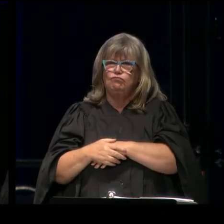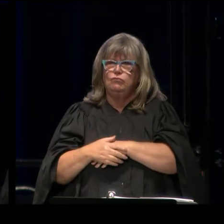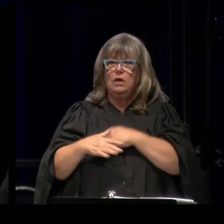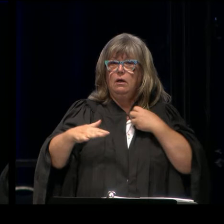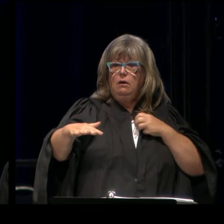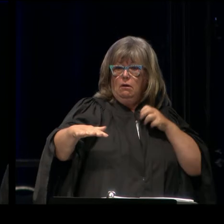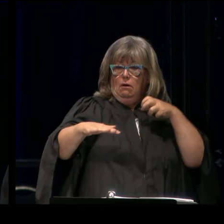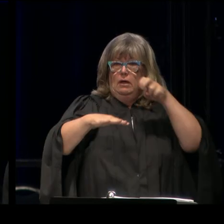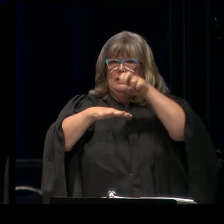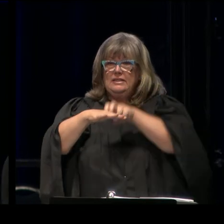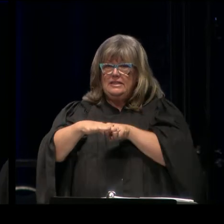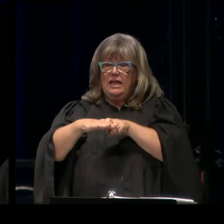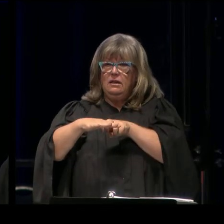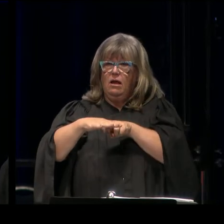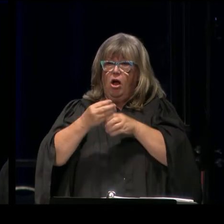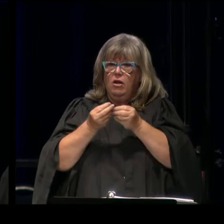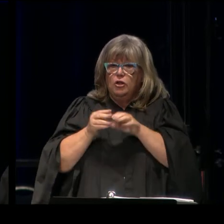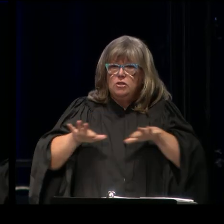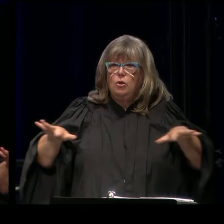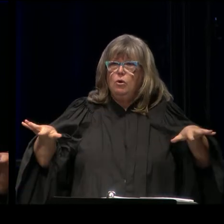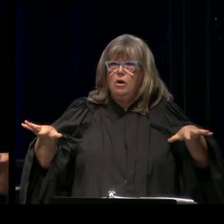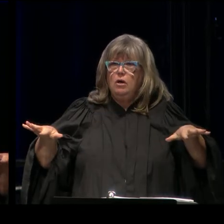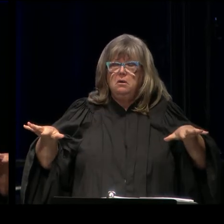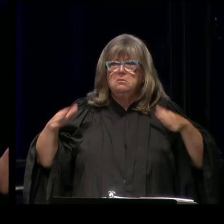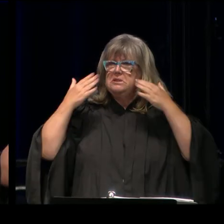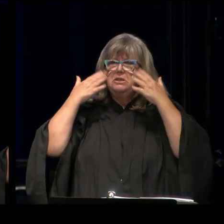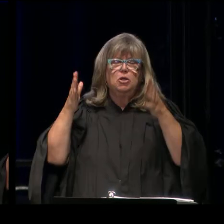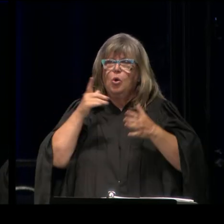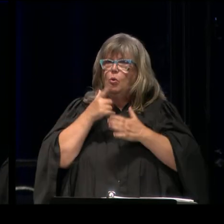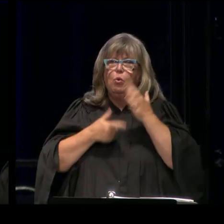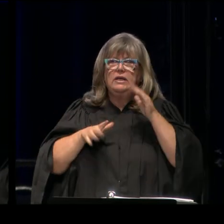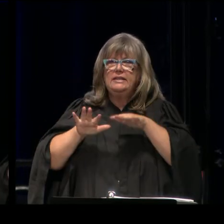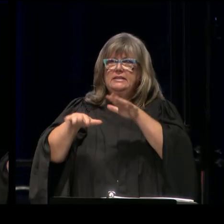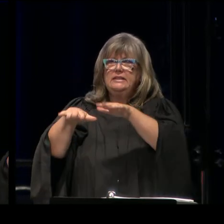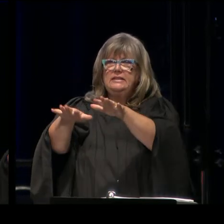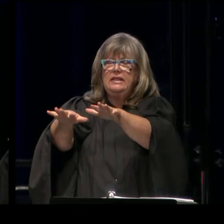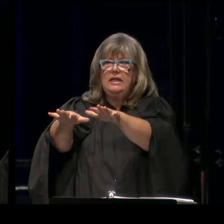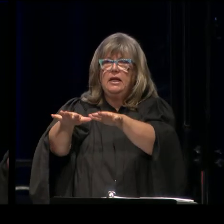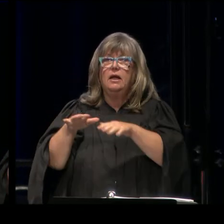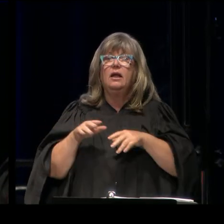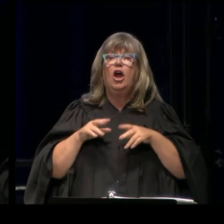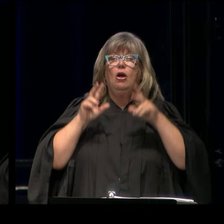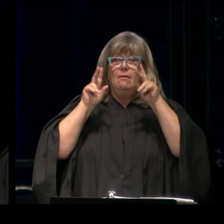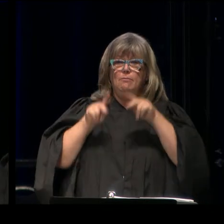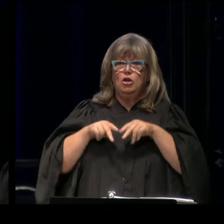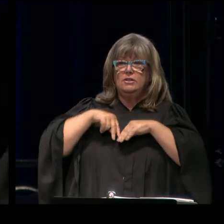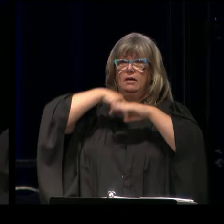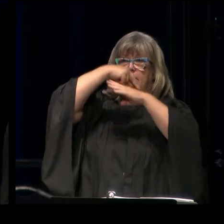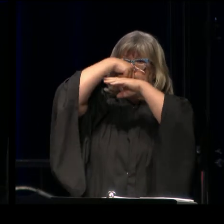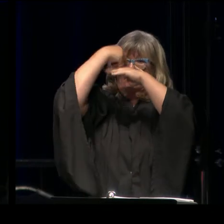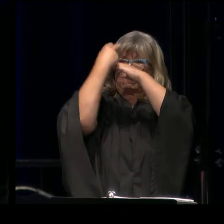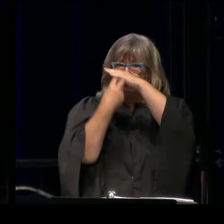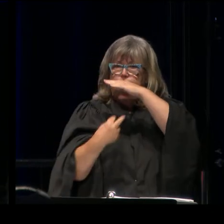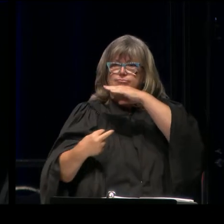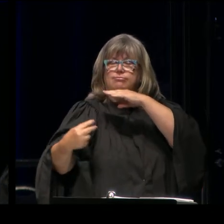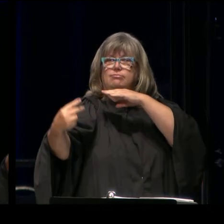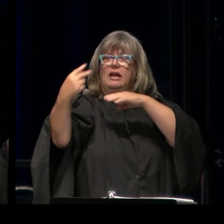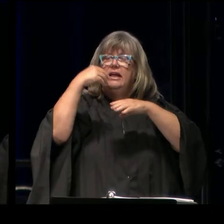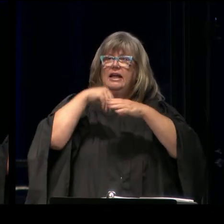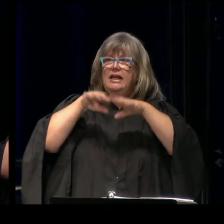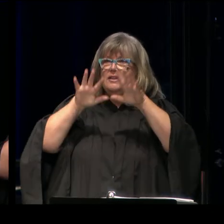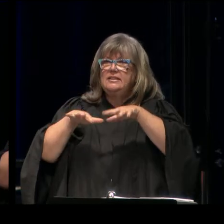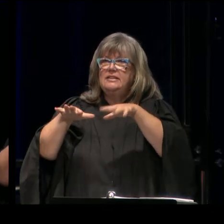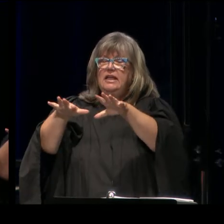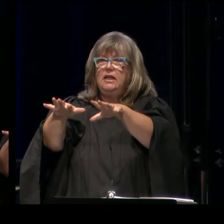the shore doesn't know the sea. Only he who immerses himself, takes